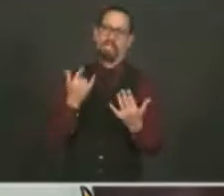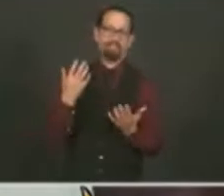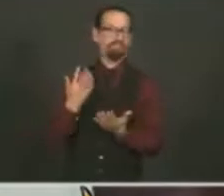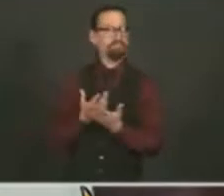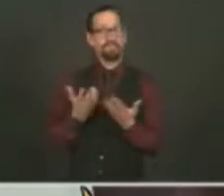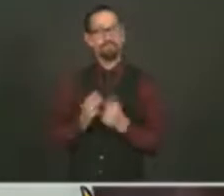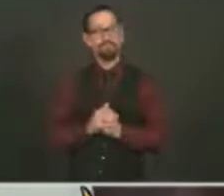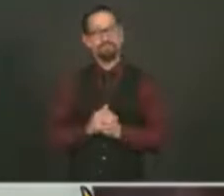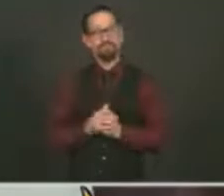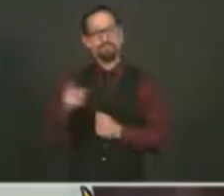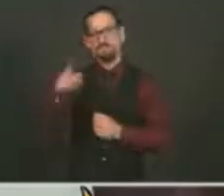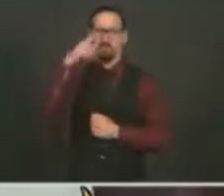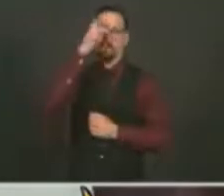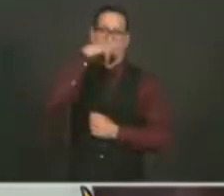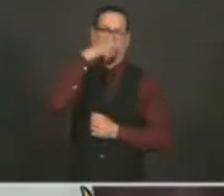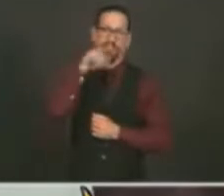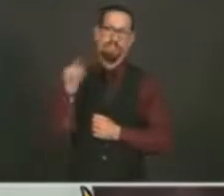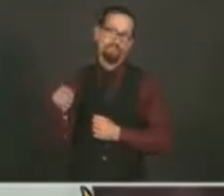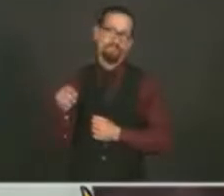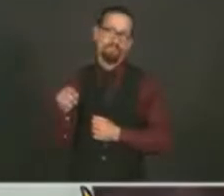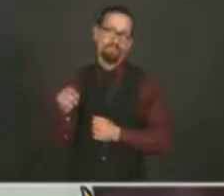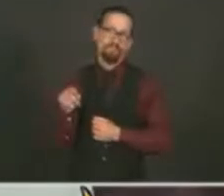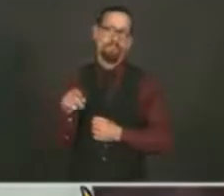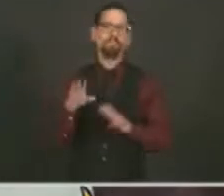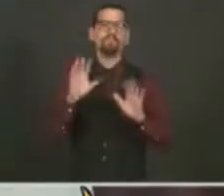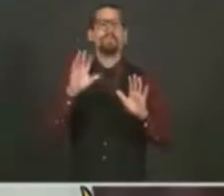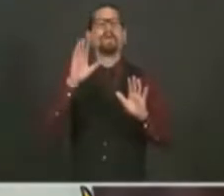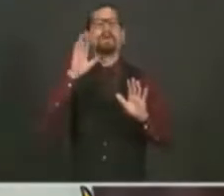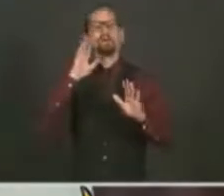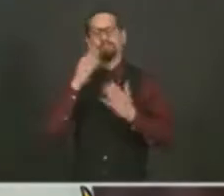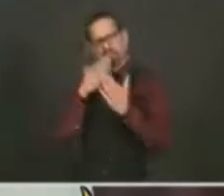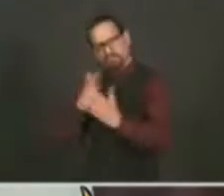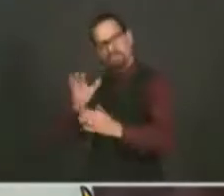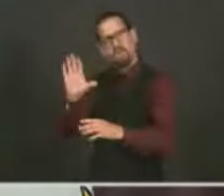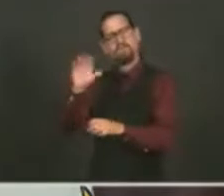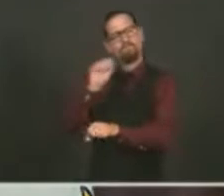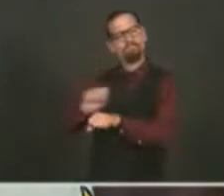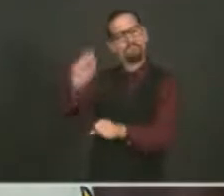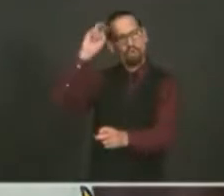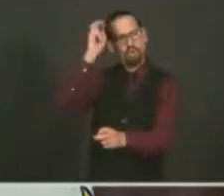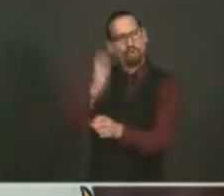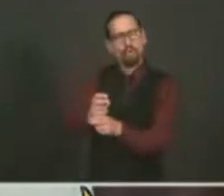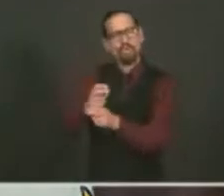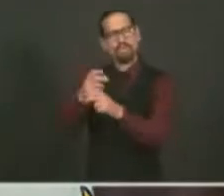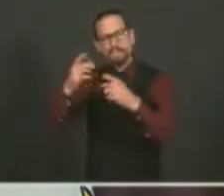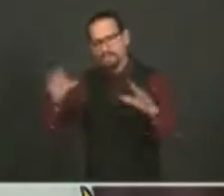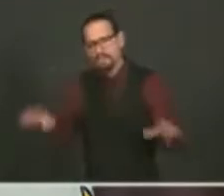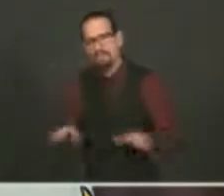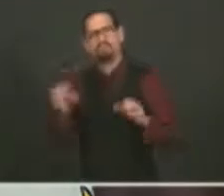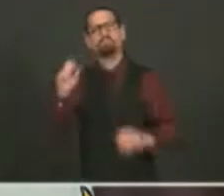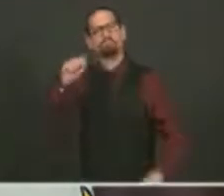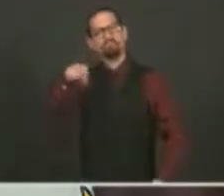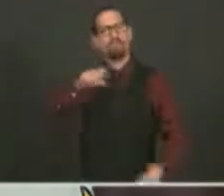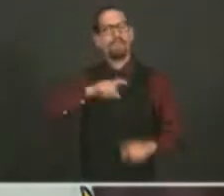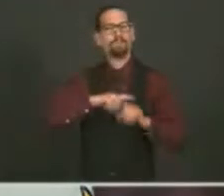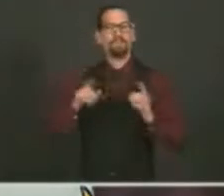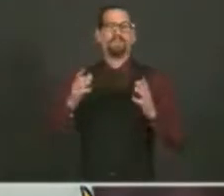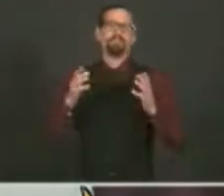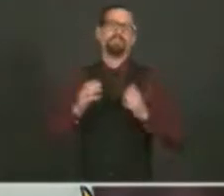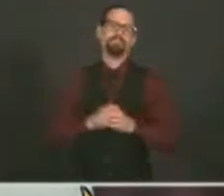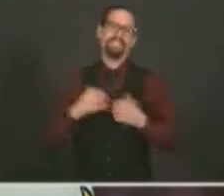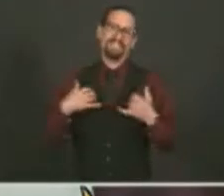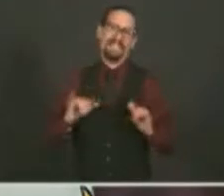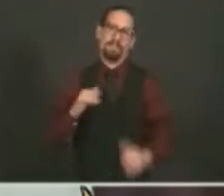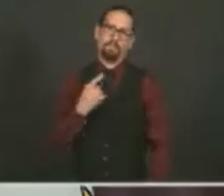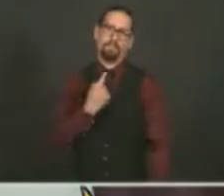big thank you for everyone who's working hard and doing the right thing, I have a huge disappointment for the